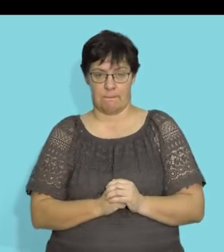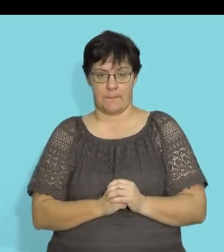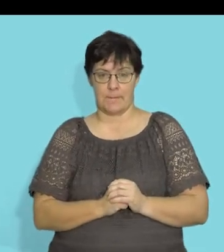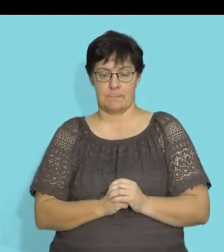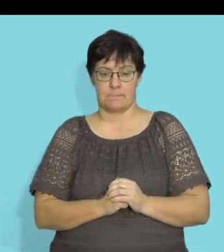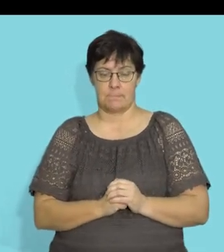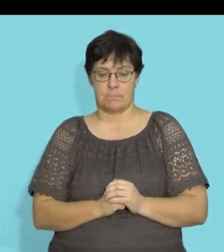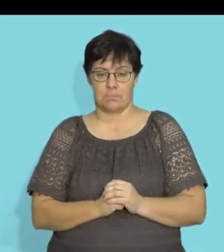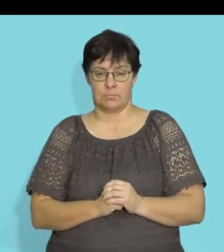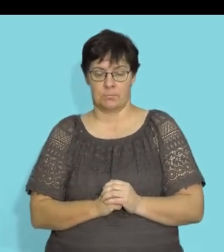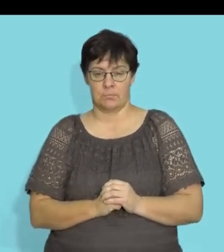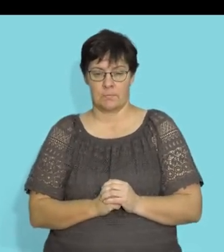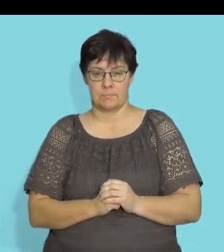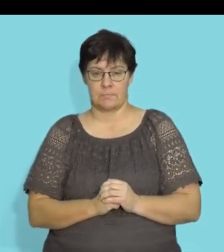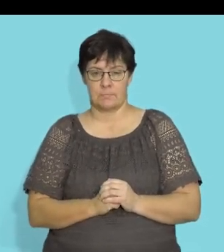-1/3.